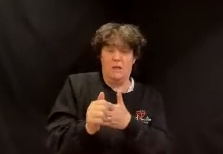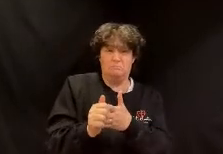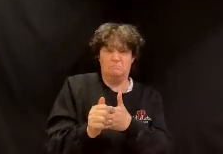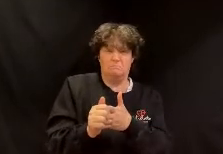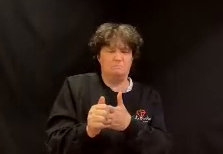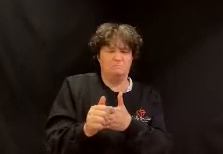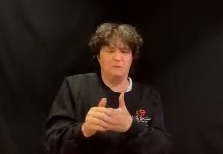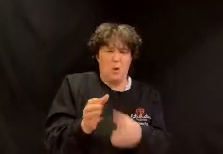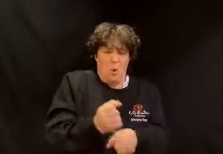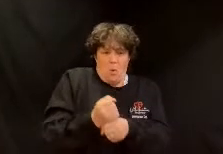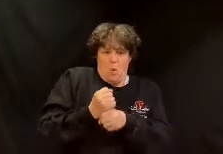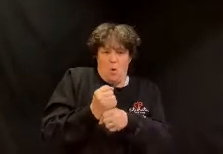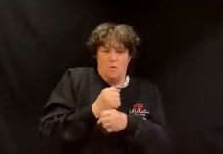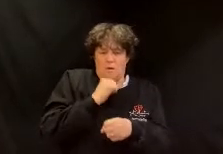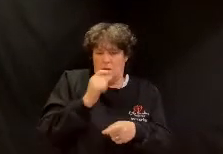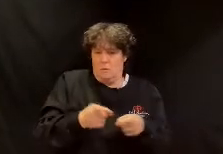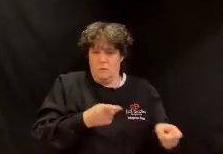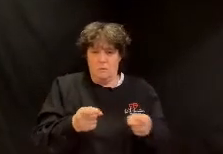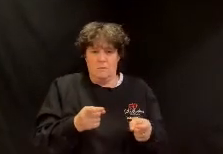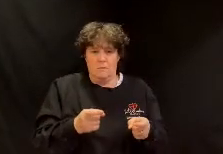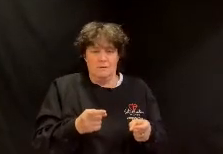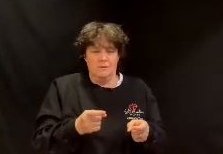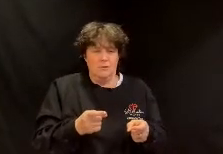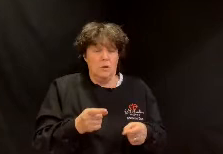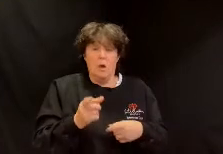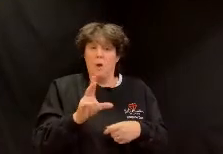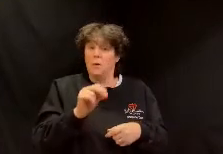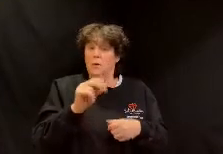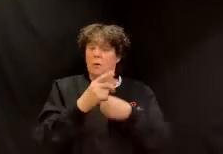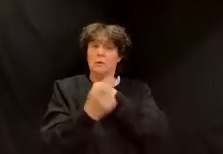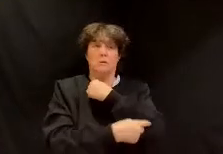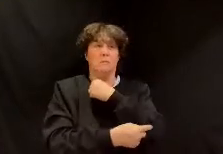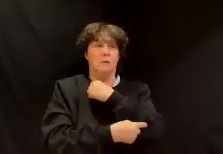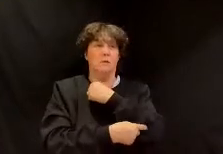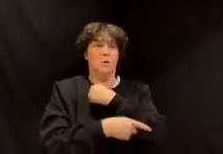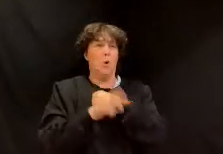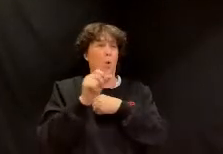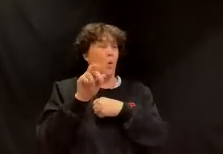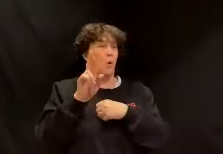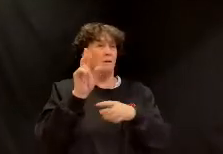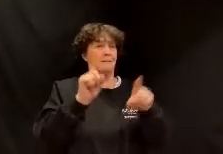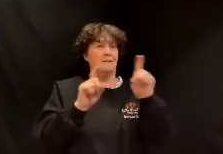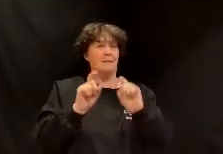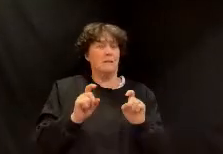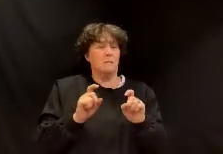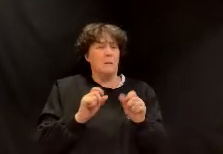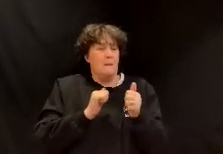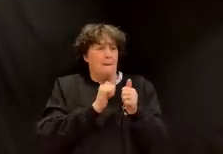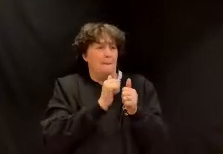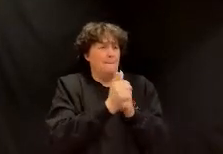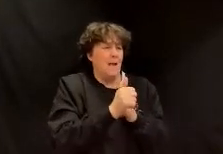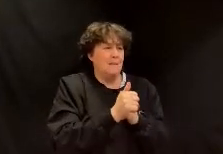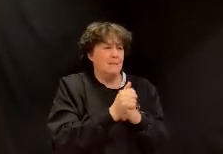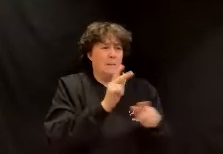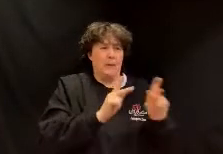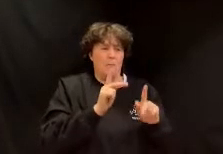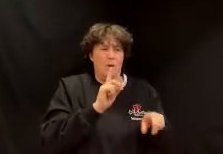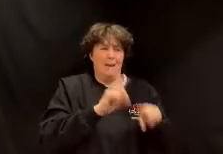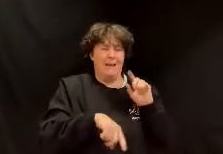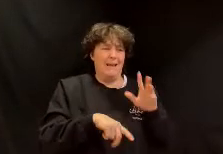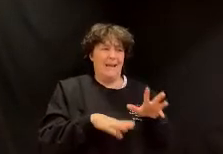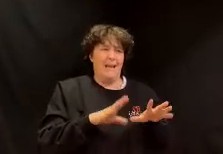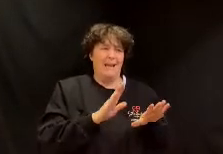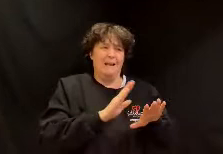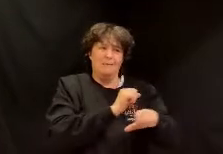on you, that is not common to man. That is, no temptation or trial has come to you that is beyond human resistance, that is not adjusted and